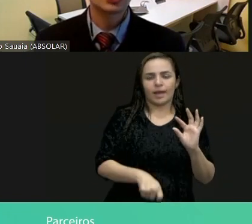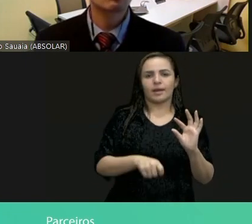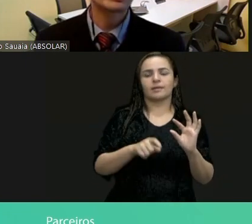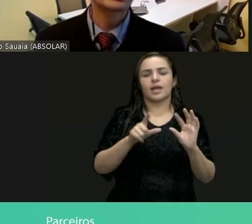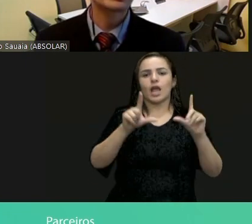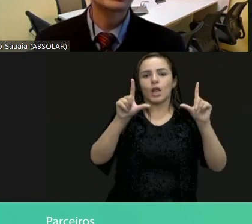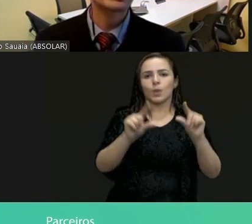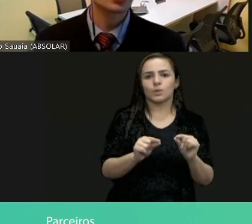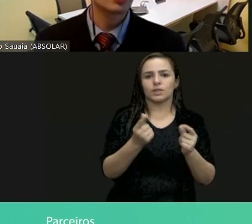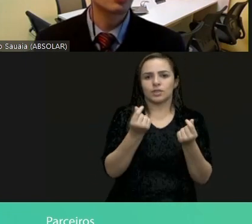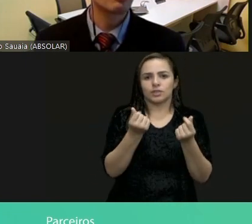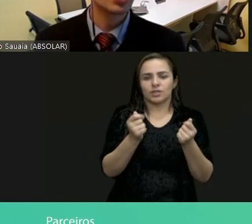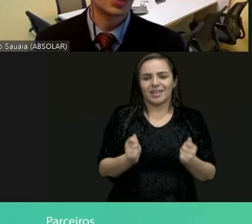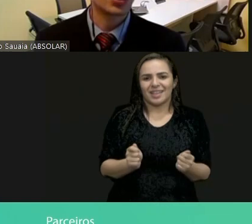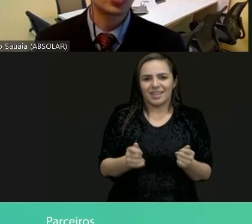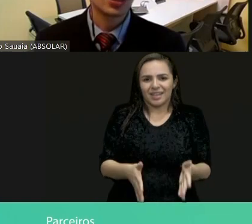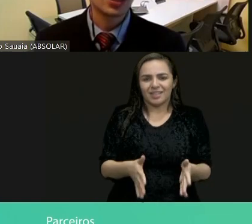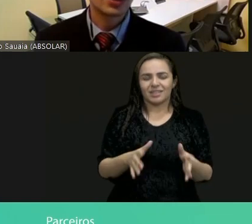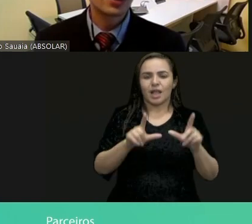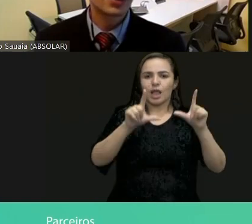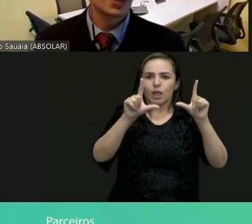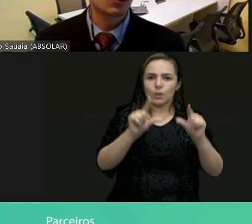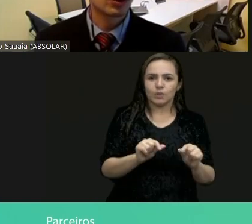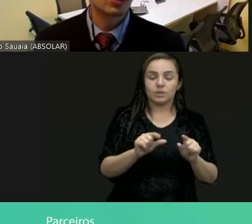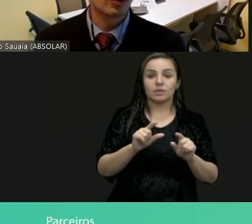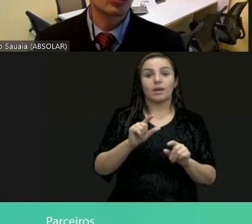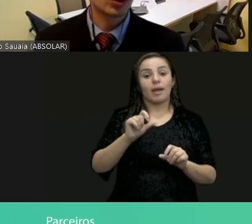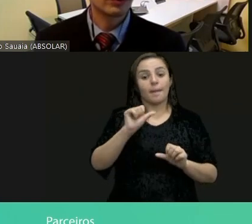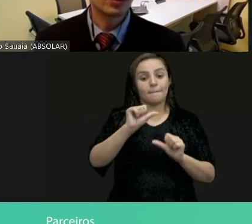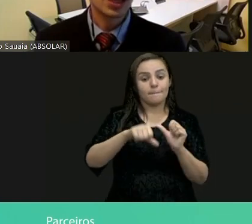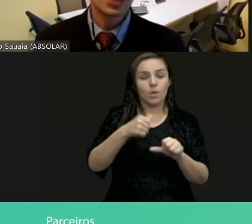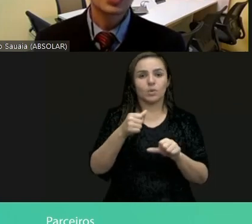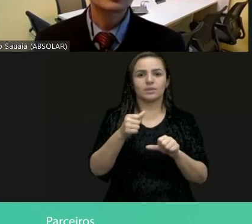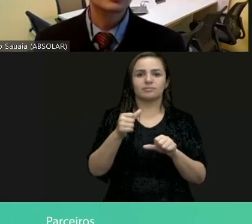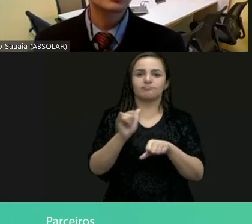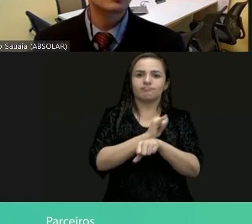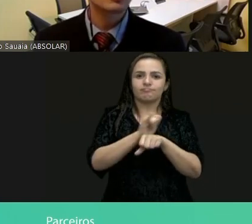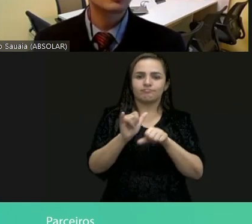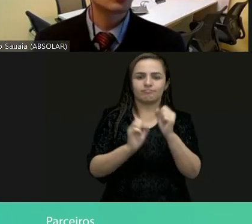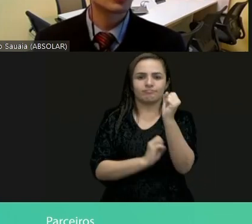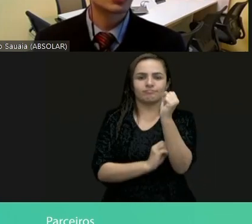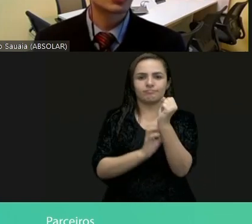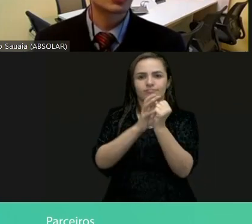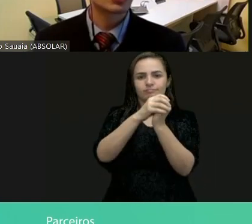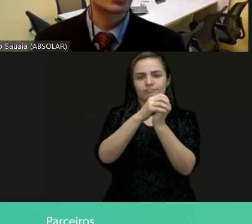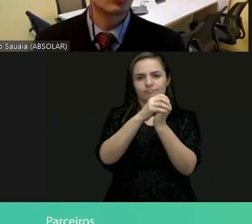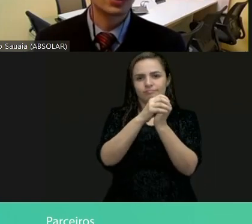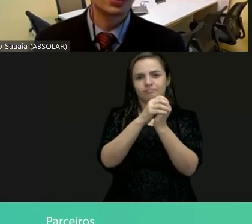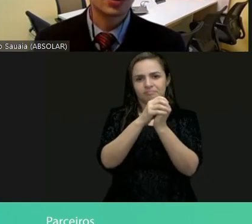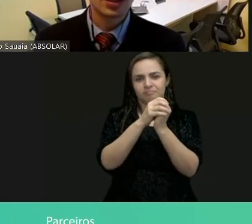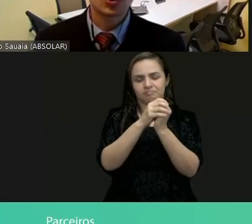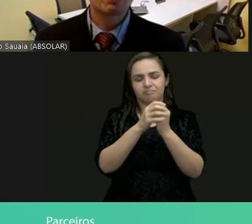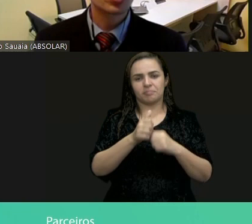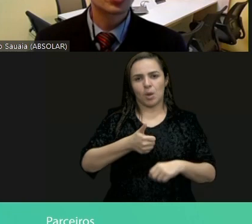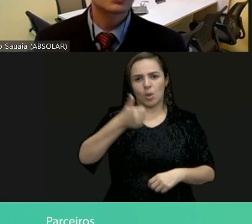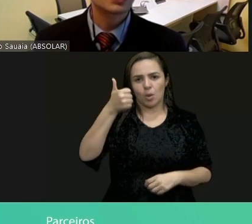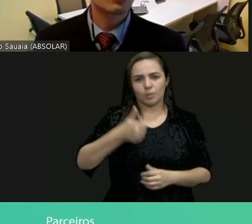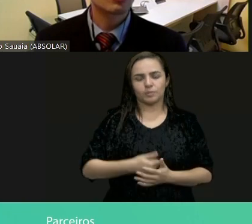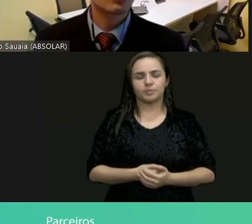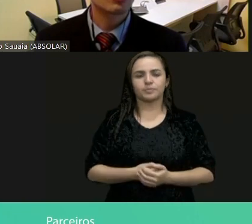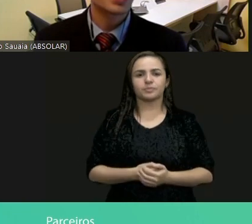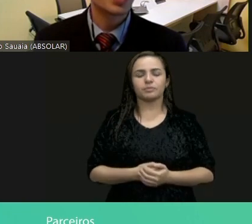and reducing costs and increasing the sustainability of these productive sectors. There are some other